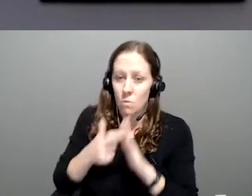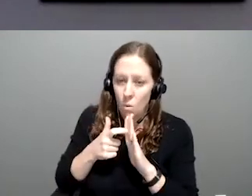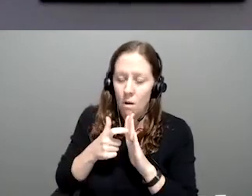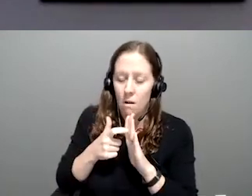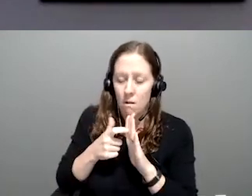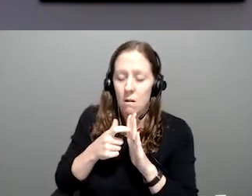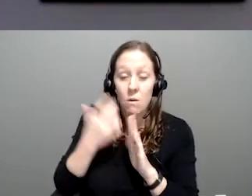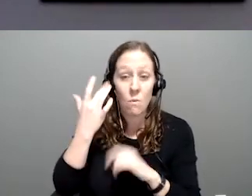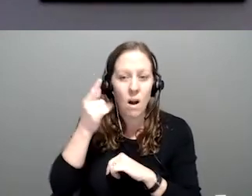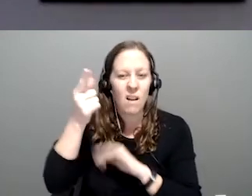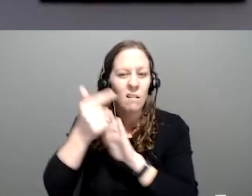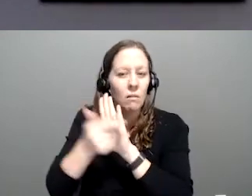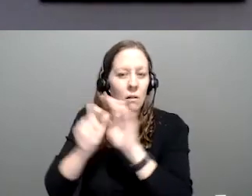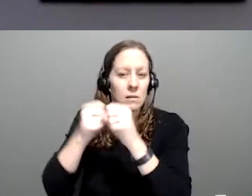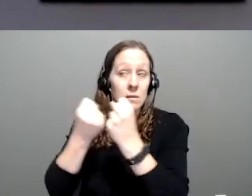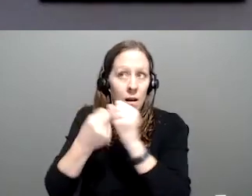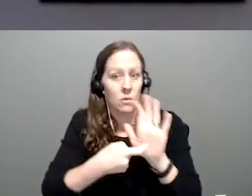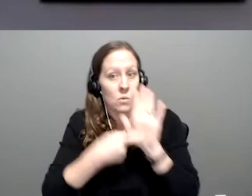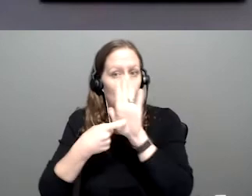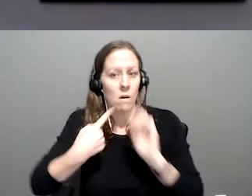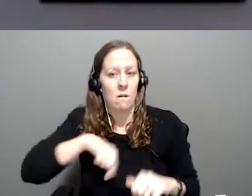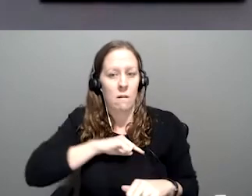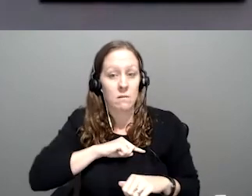So it is a requirement for students, if they want